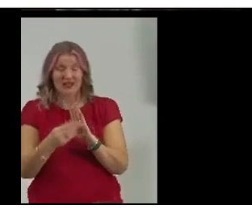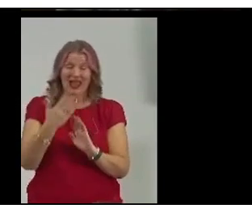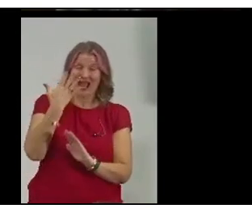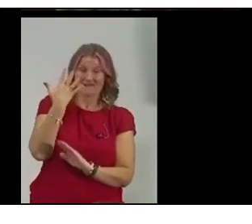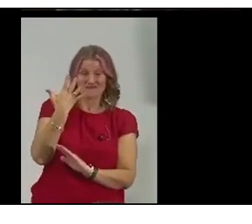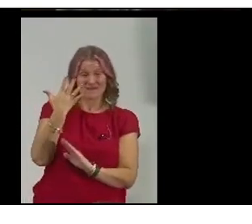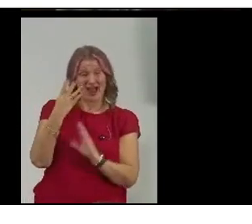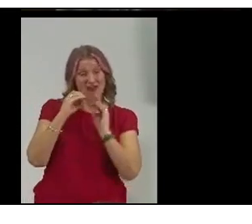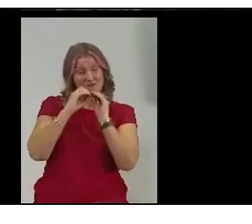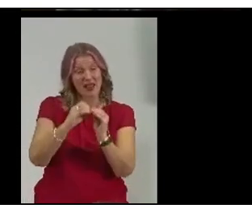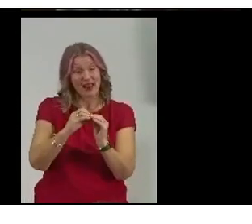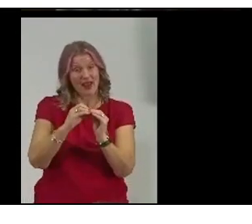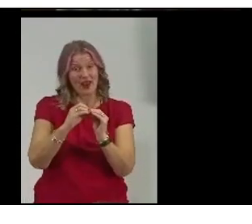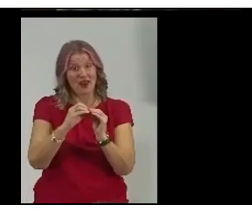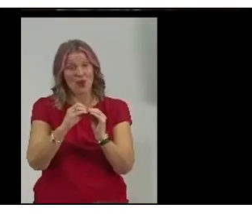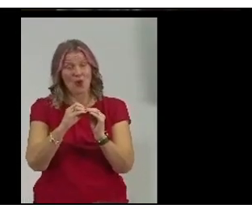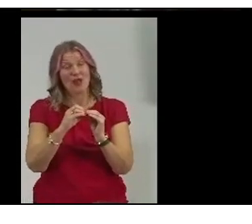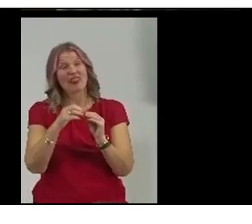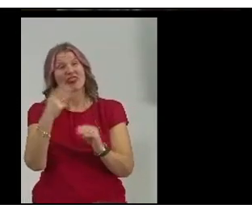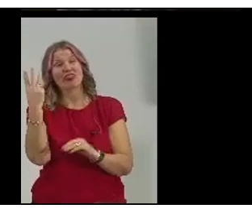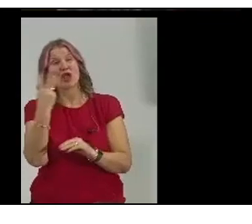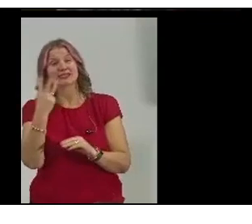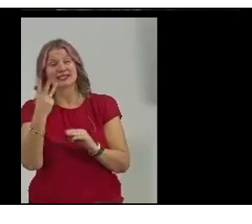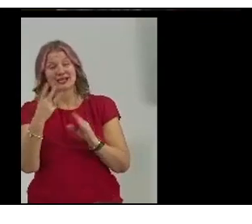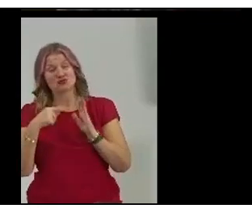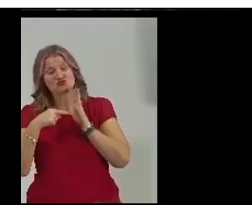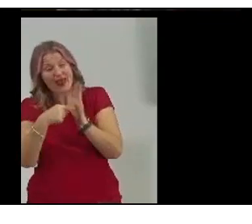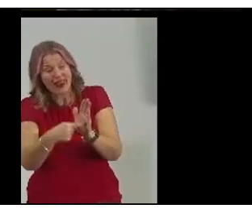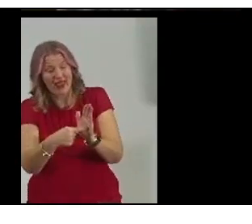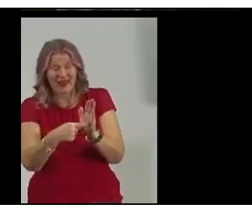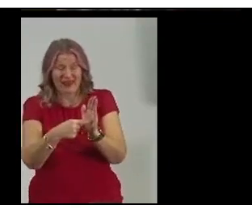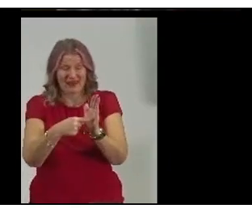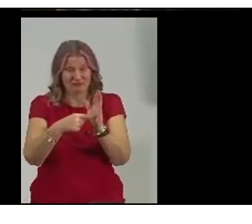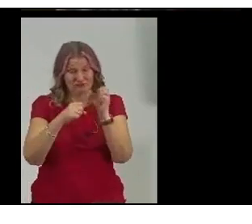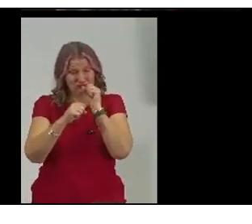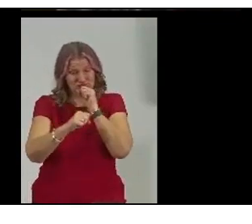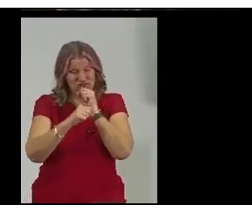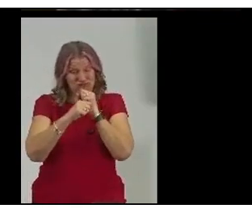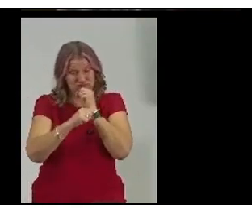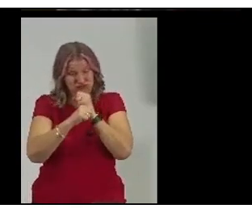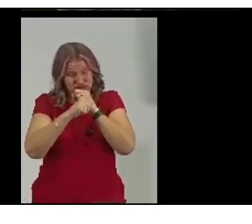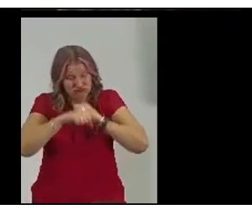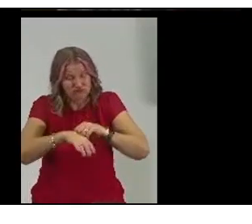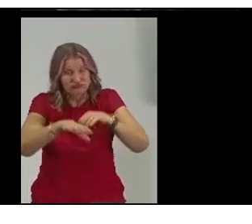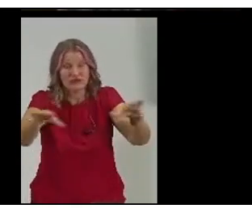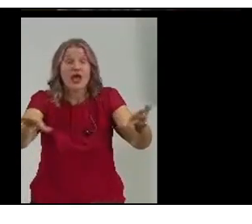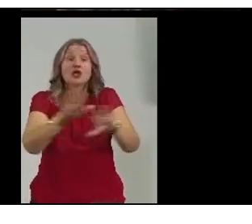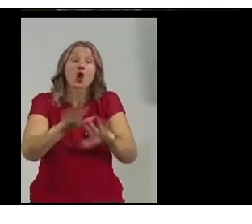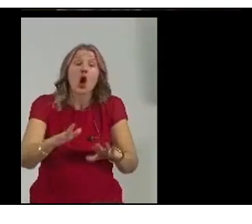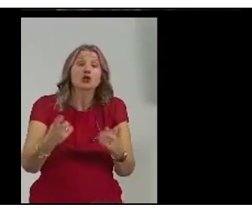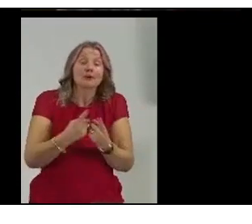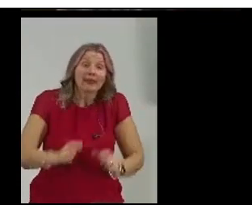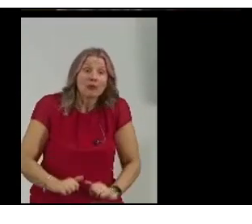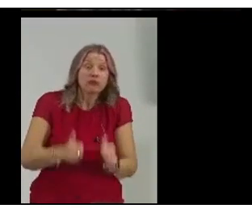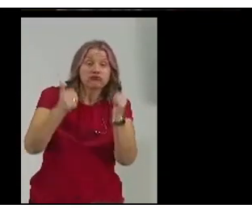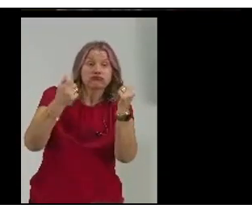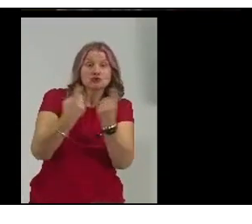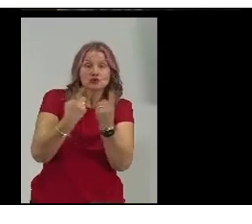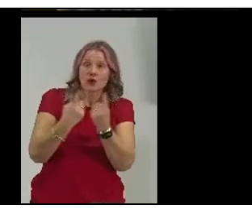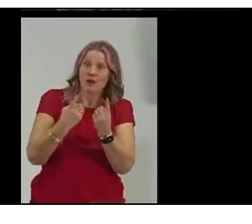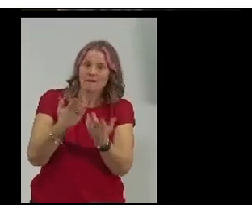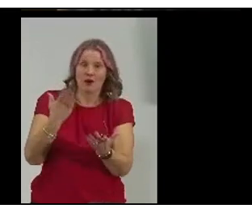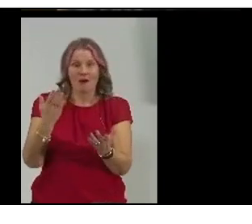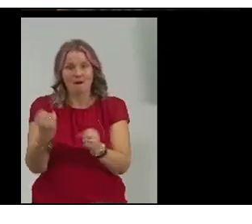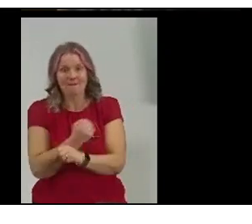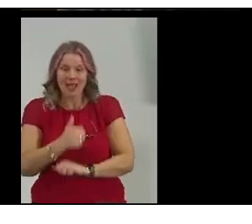of customer segment with a 13 trillion market opportunity. So it's not something that's good to do, it's something it makes good